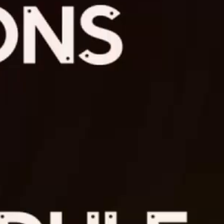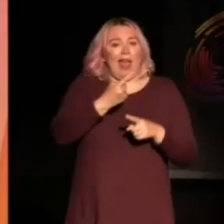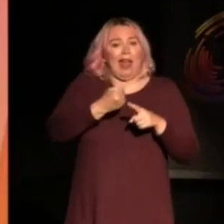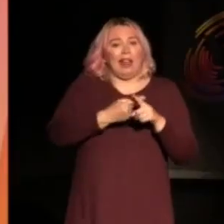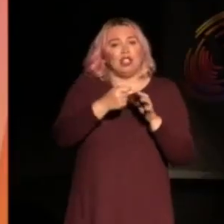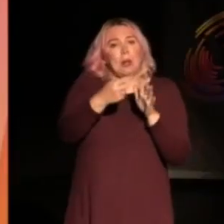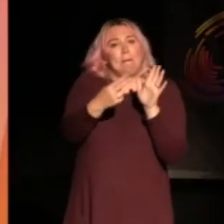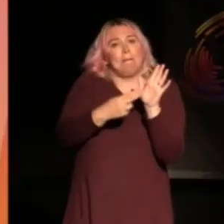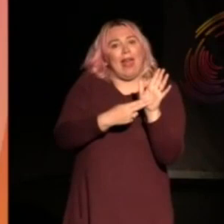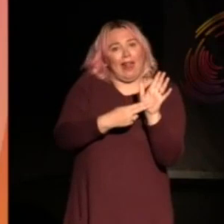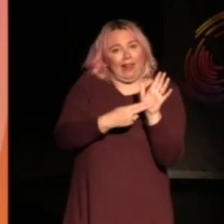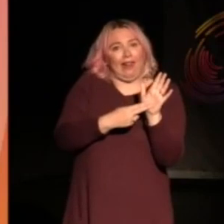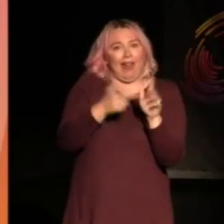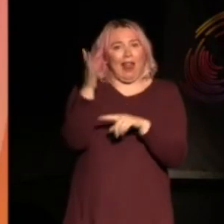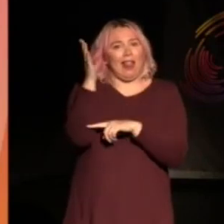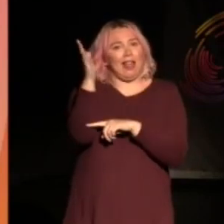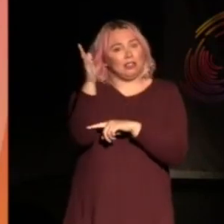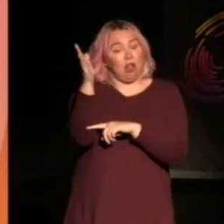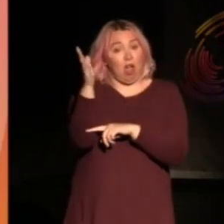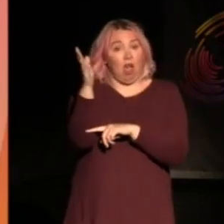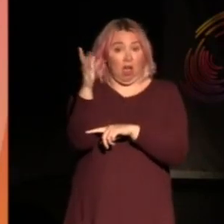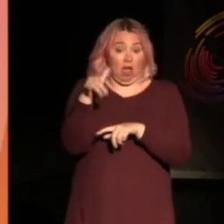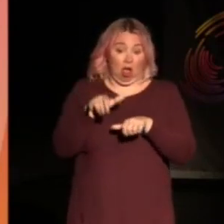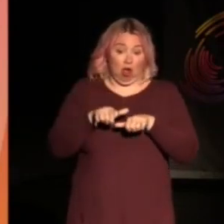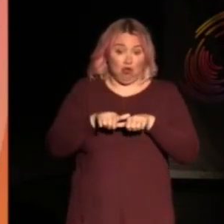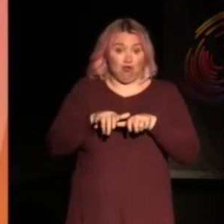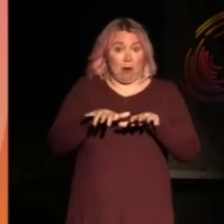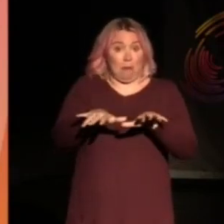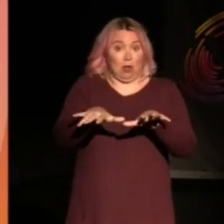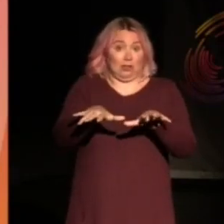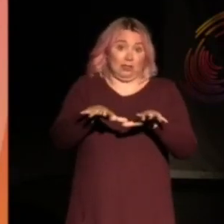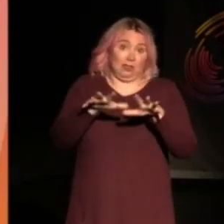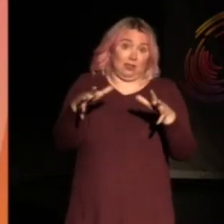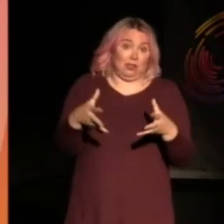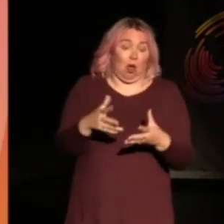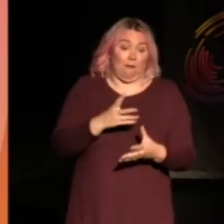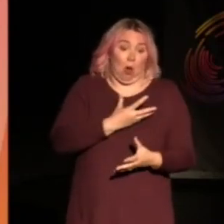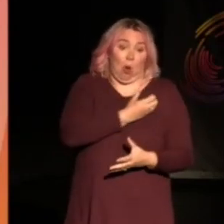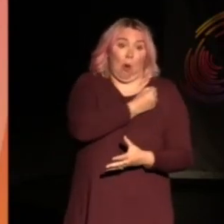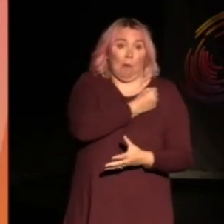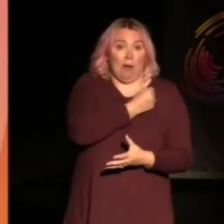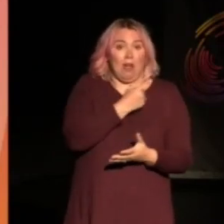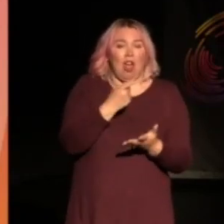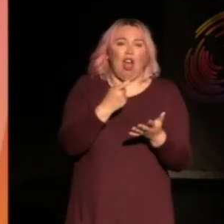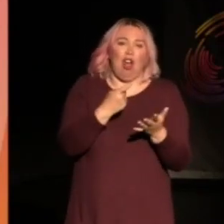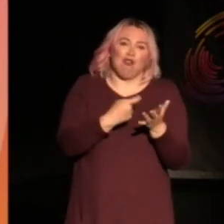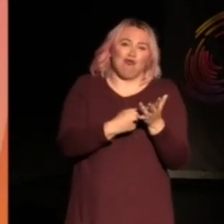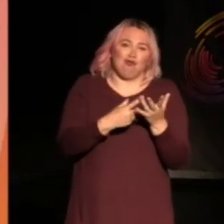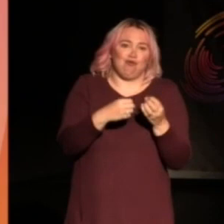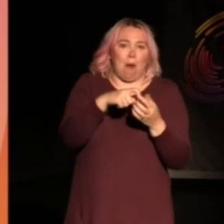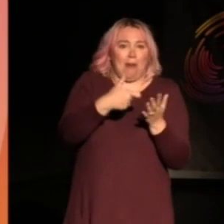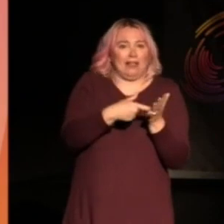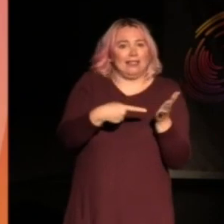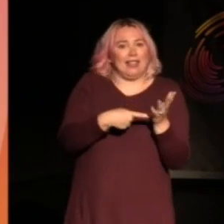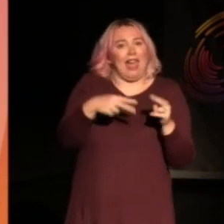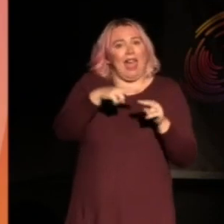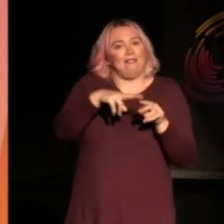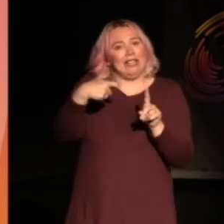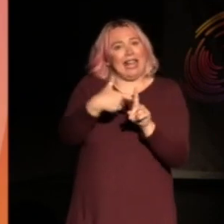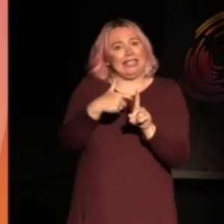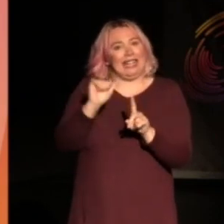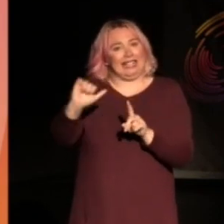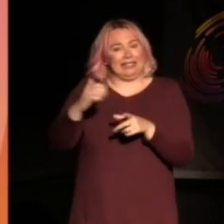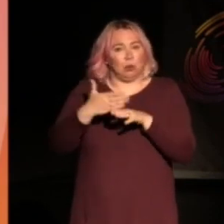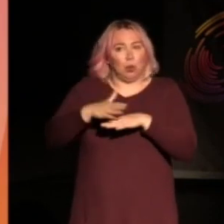lecture. Ripples of Hope obviously is there, built around the Robert F. Kennedy work of human rights, to say that